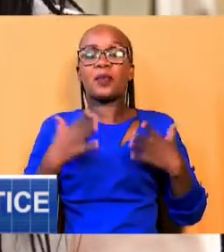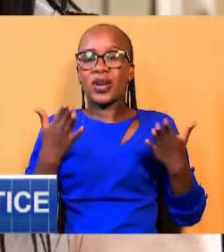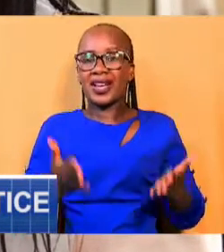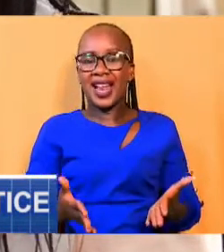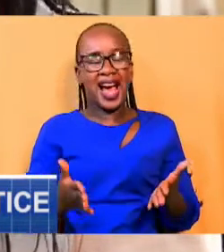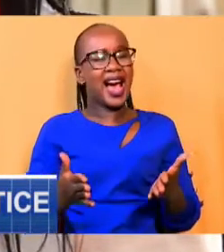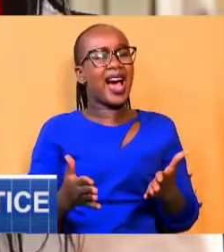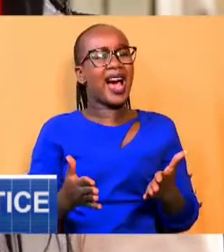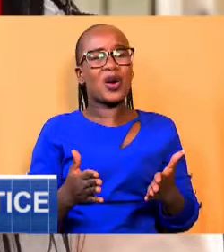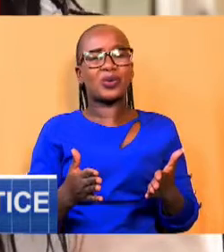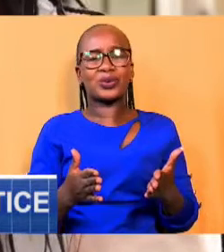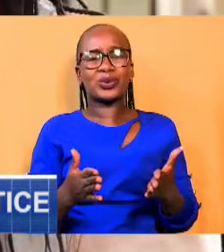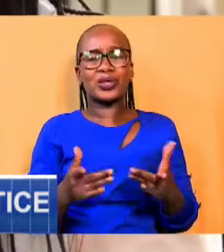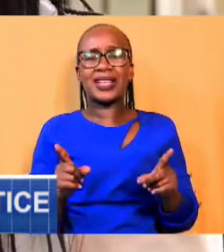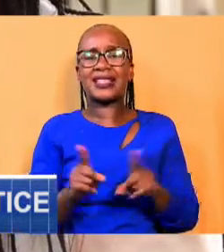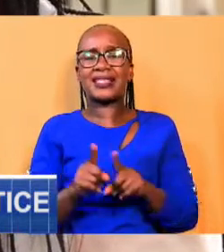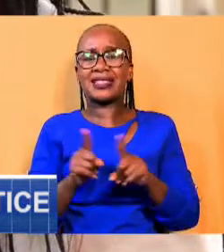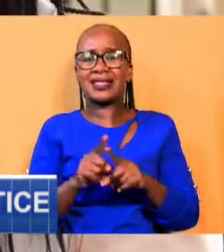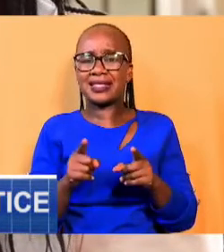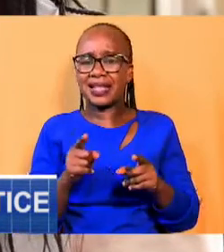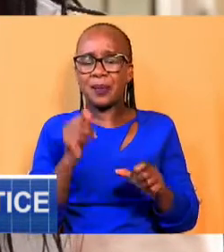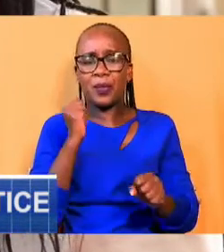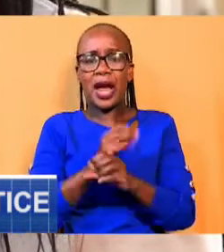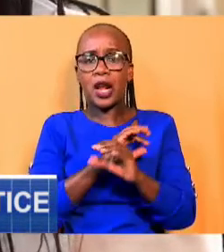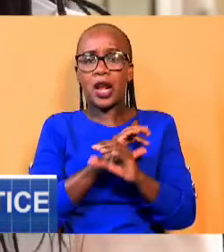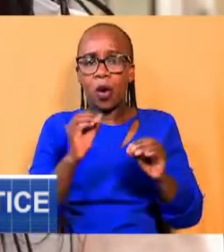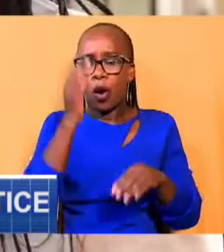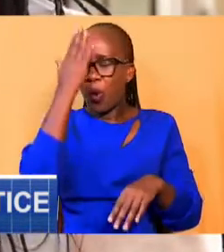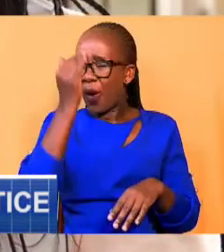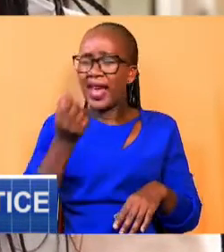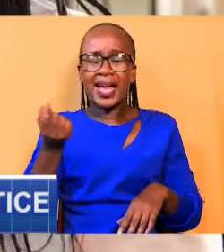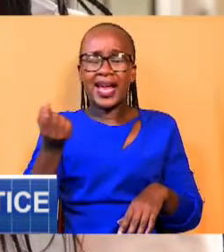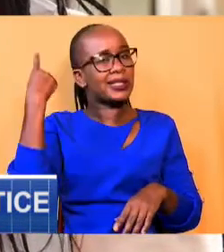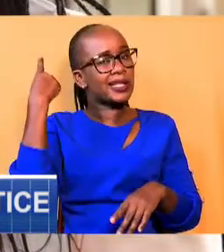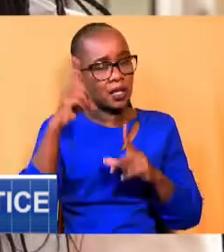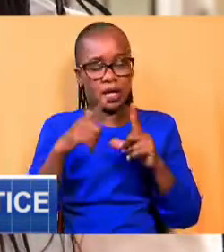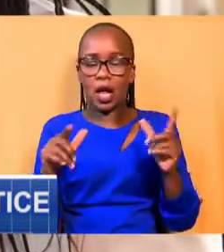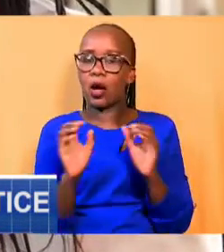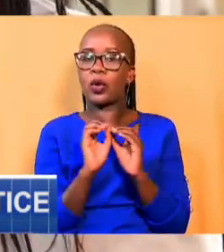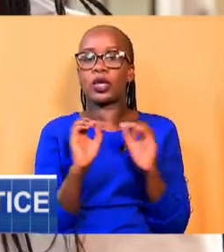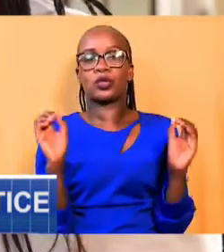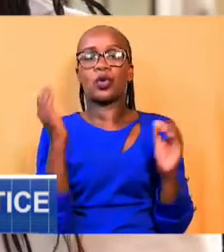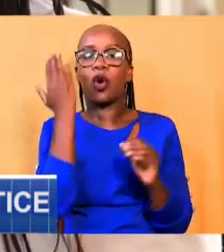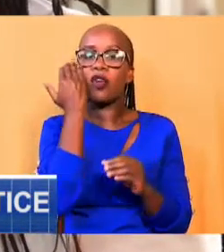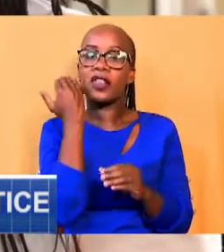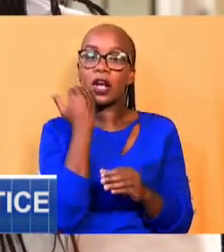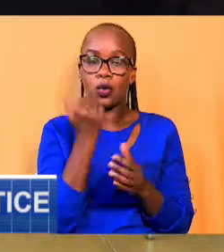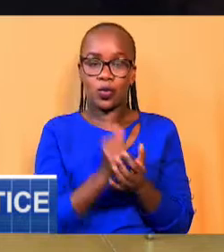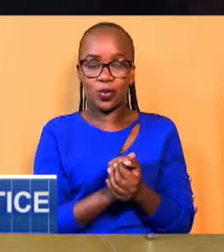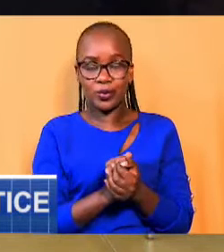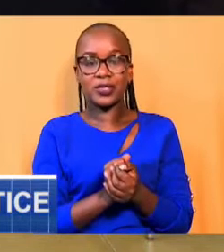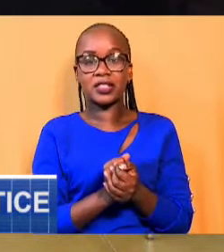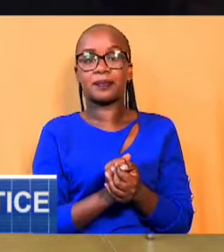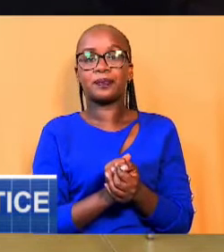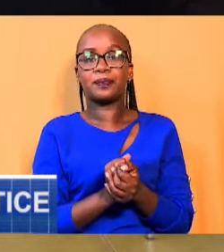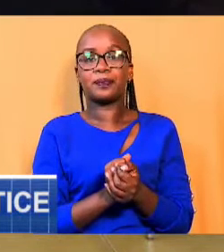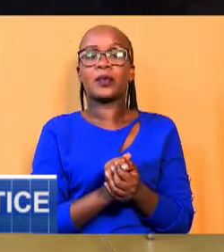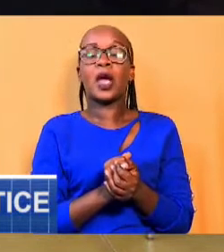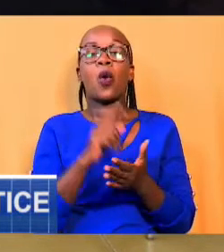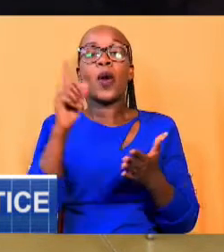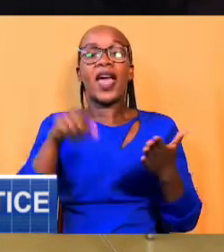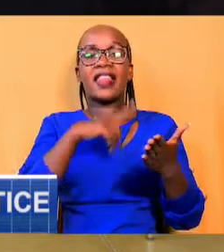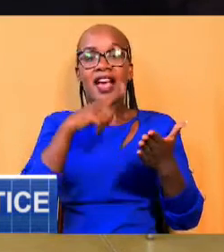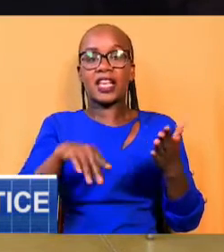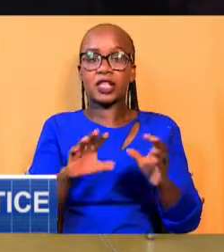justice system for offenses they did not even commit, but just because they did not understand the language of the court. Whether guilty